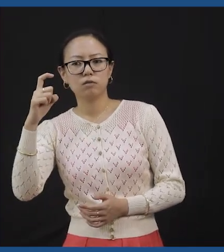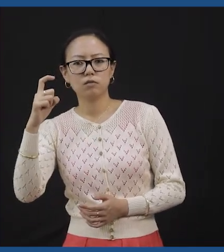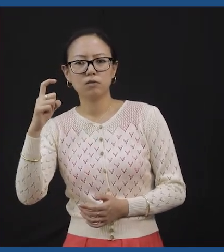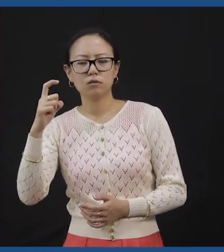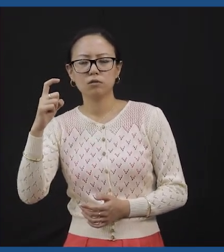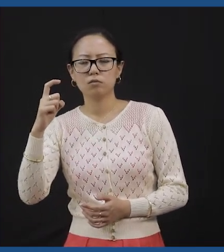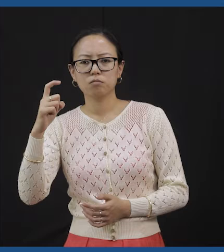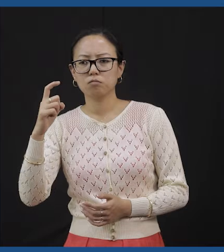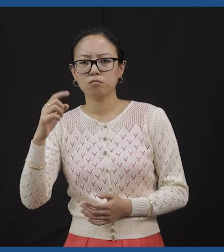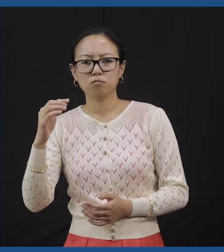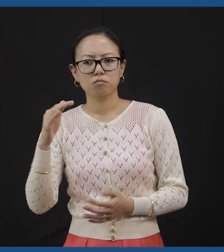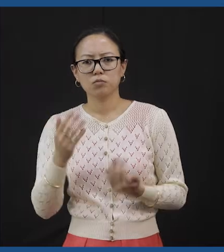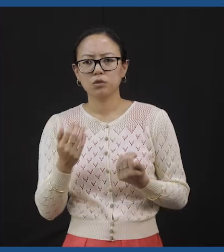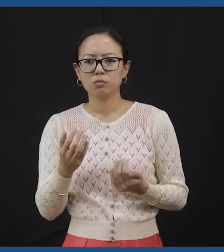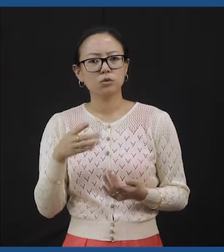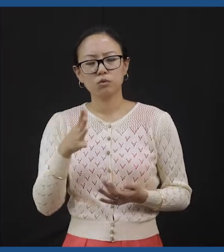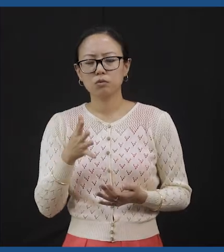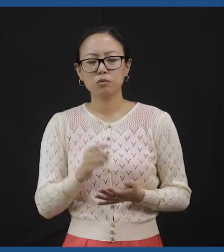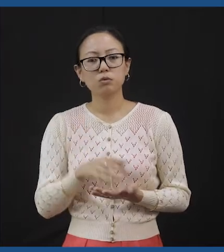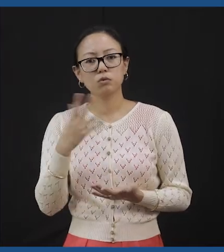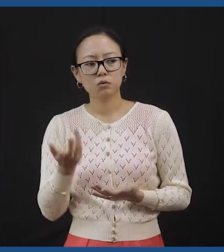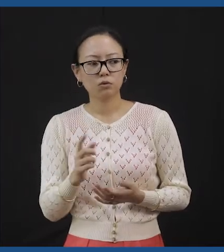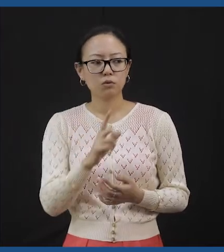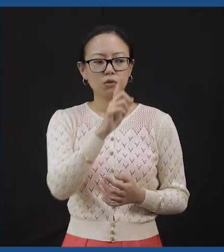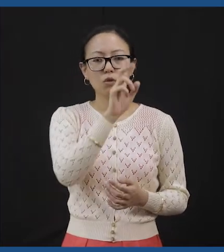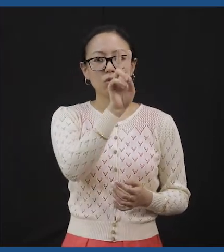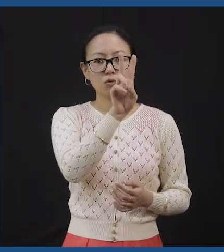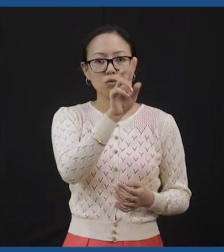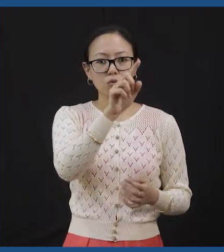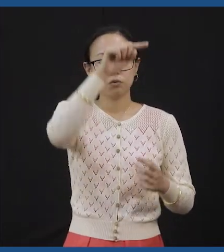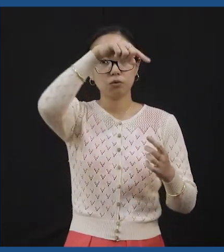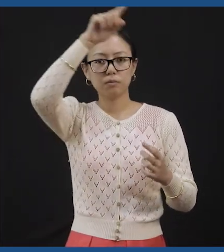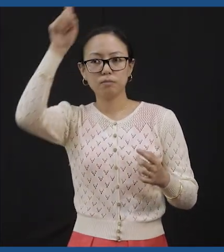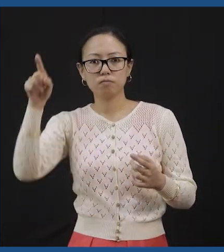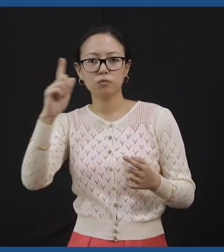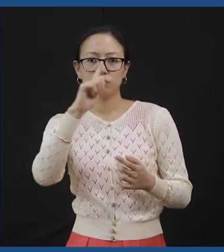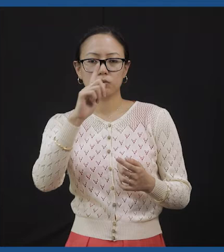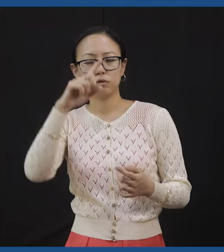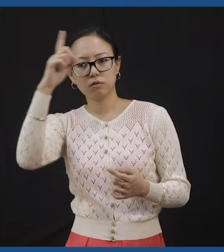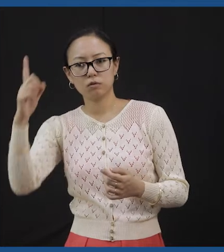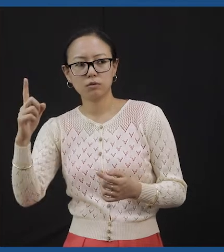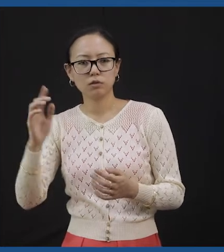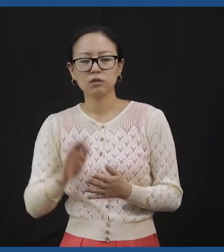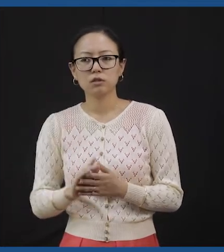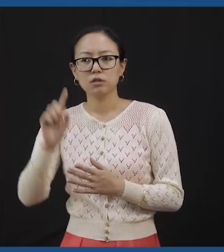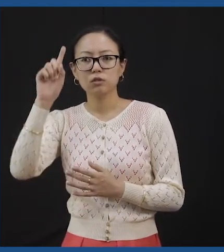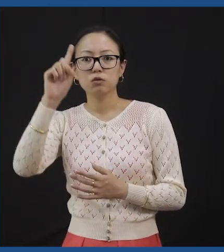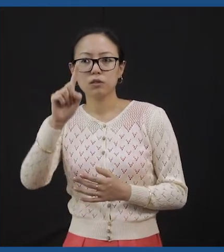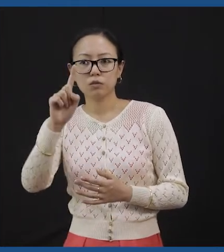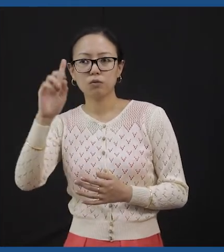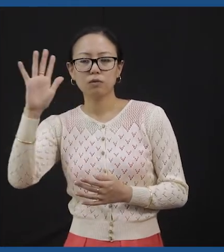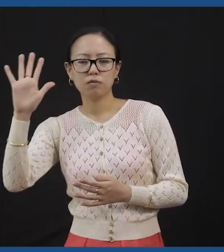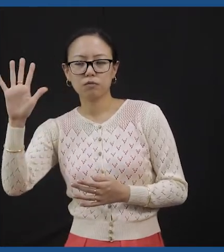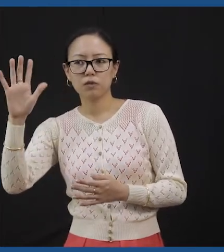tens place, you have only 1 which you have given to the next number. So here you take 1 again